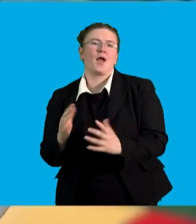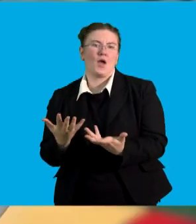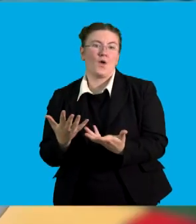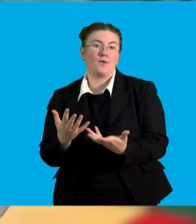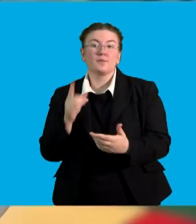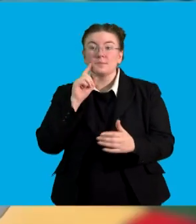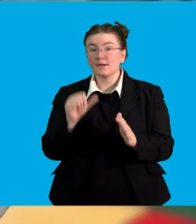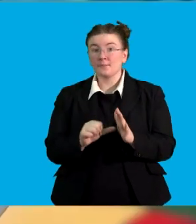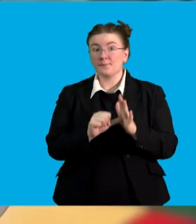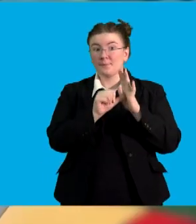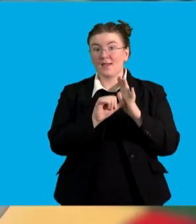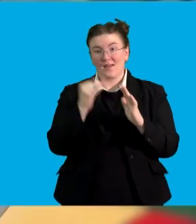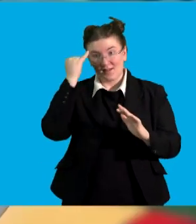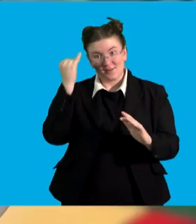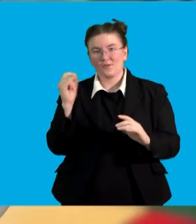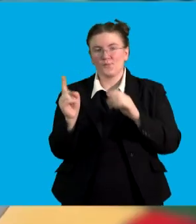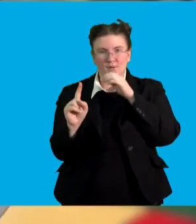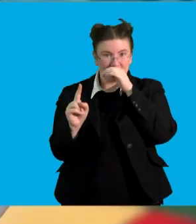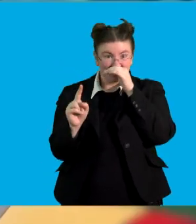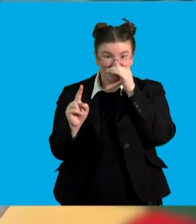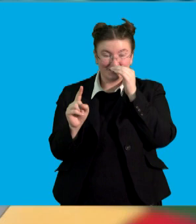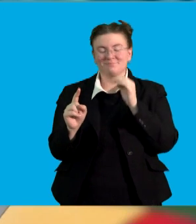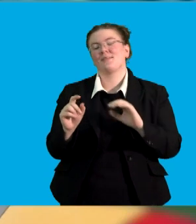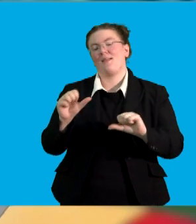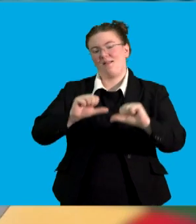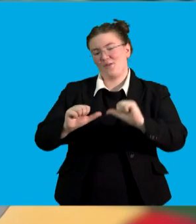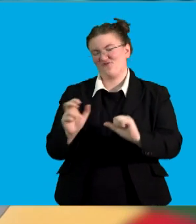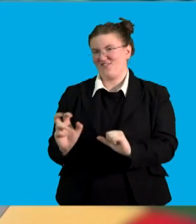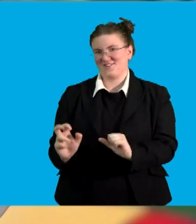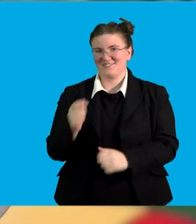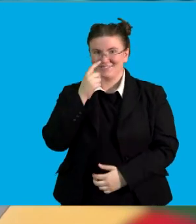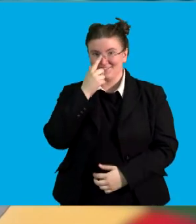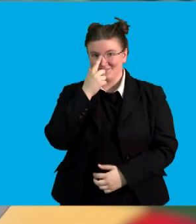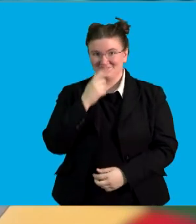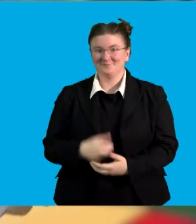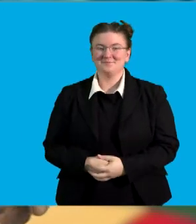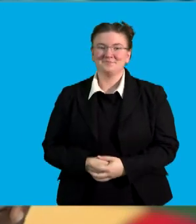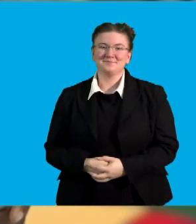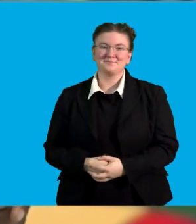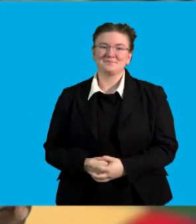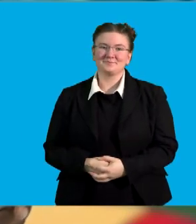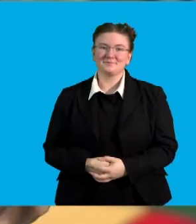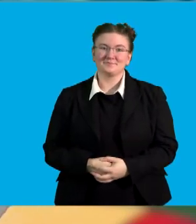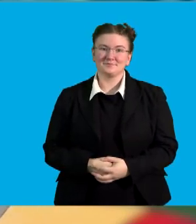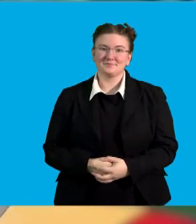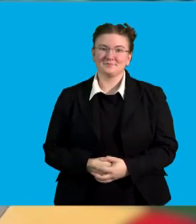forgetting that the main idea of this entire lesson is based on the chemical reactions. Furthermore,